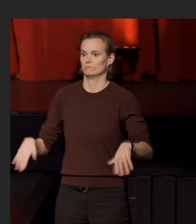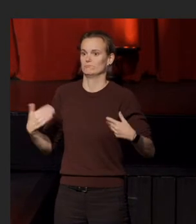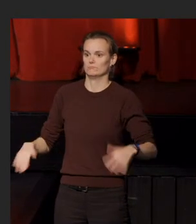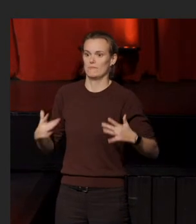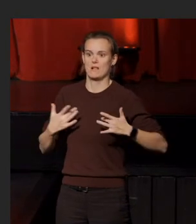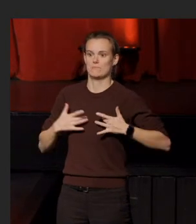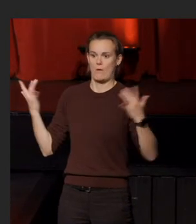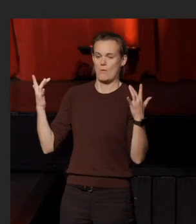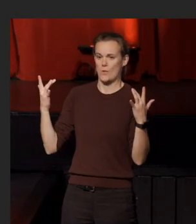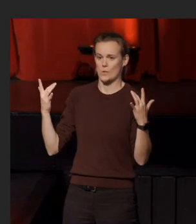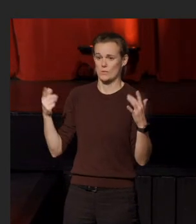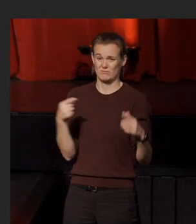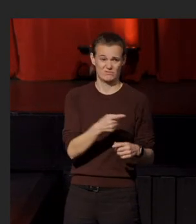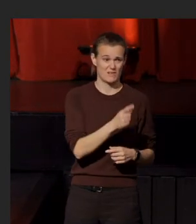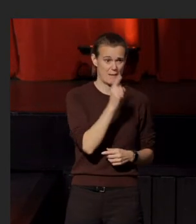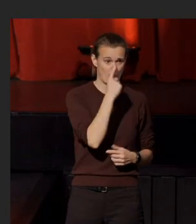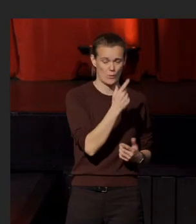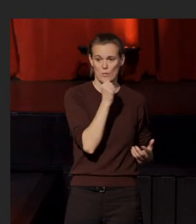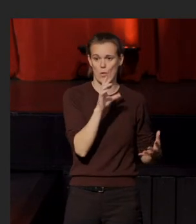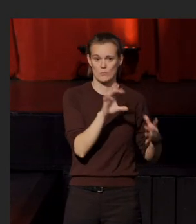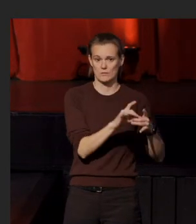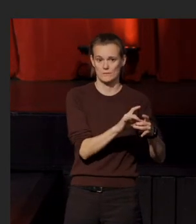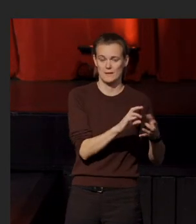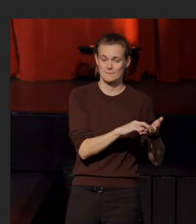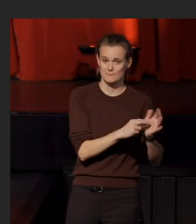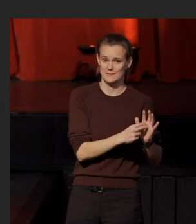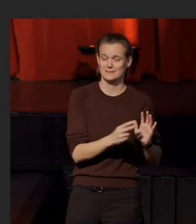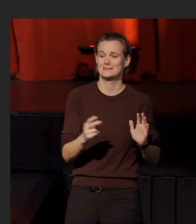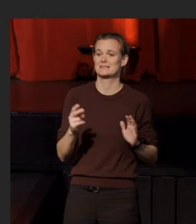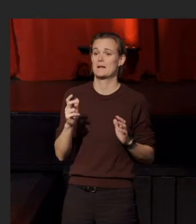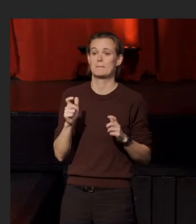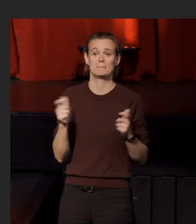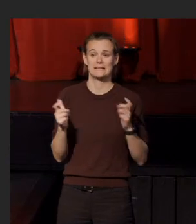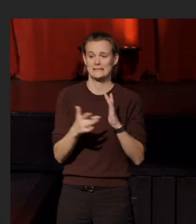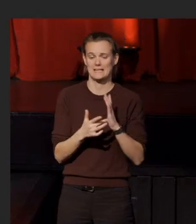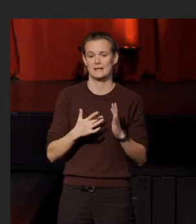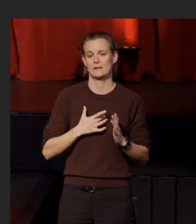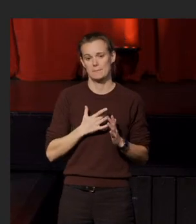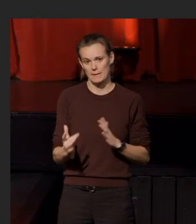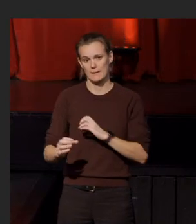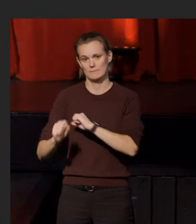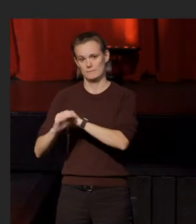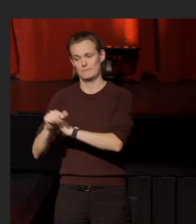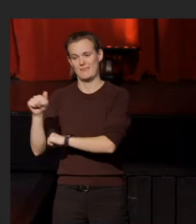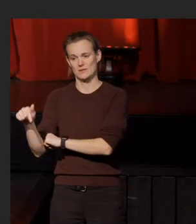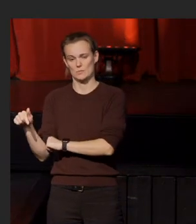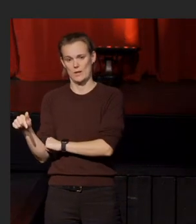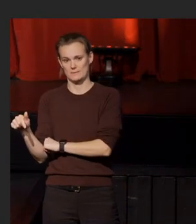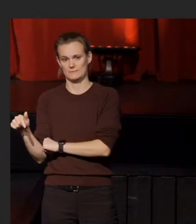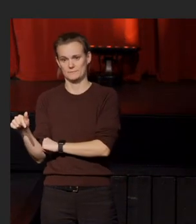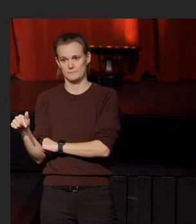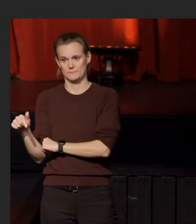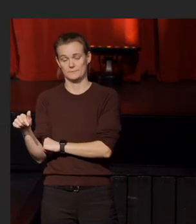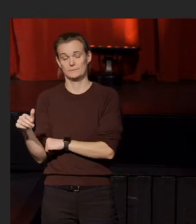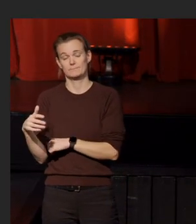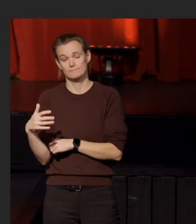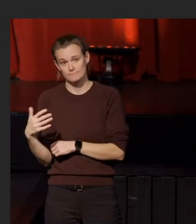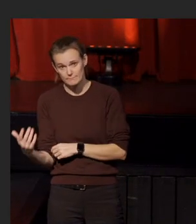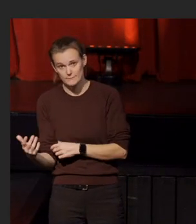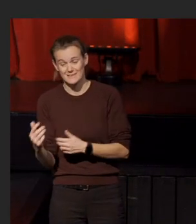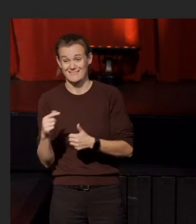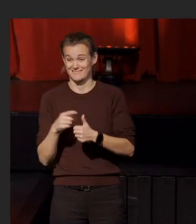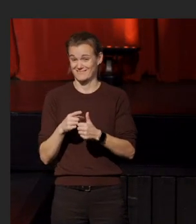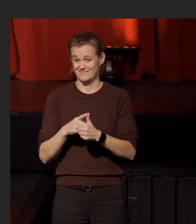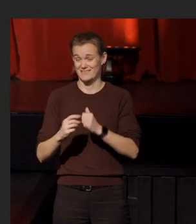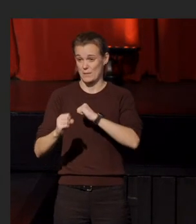second factor or characteristic around social media is its pervasive insecurity. Security has largely been